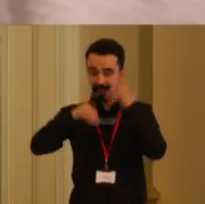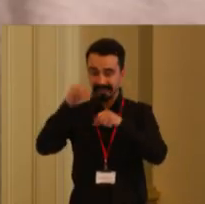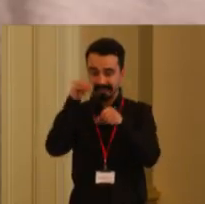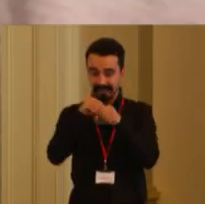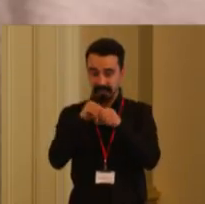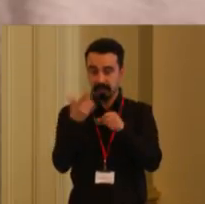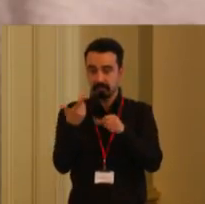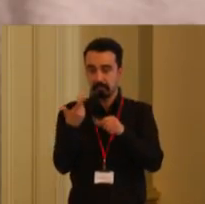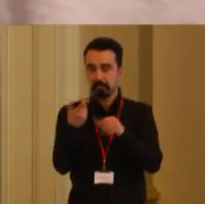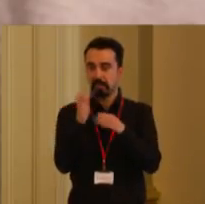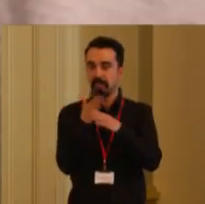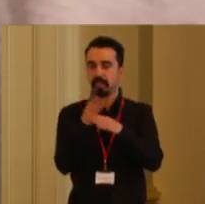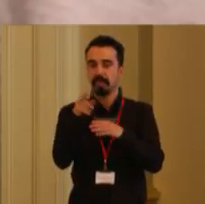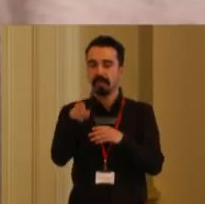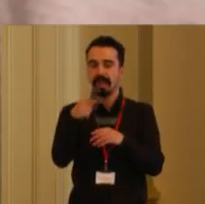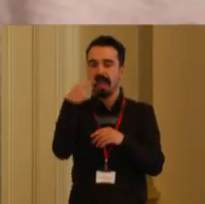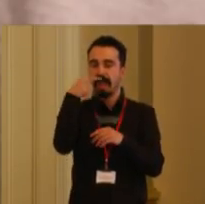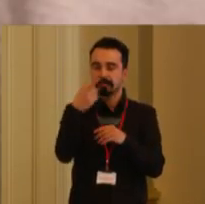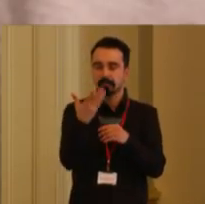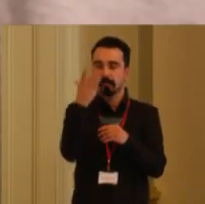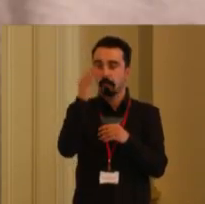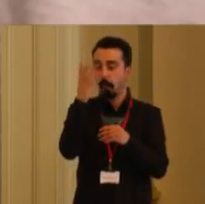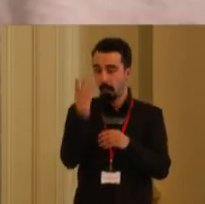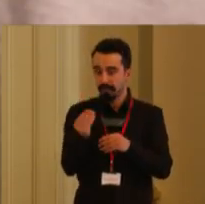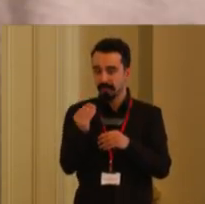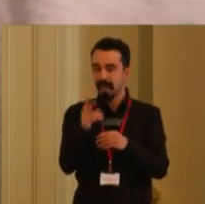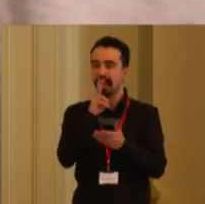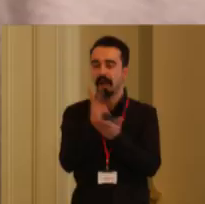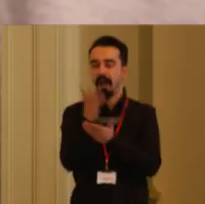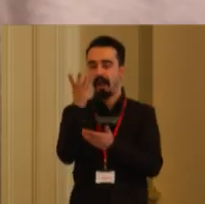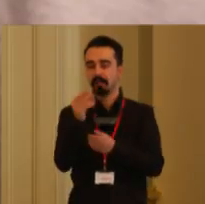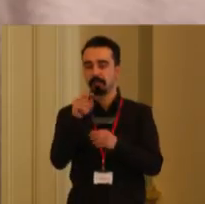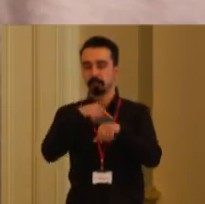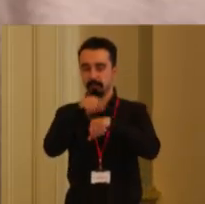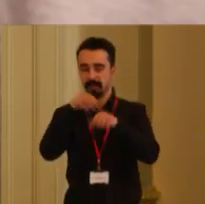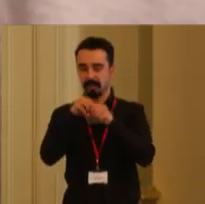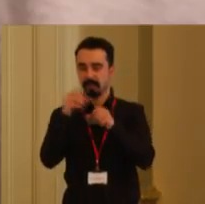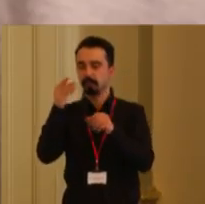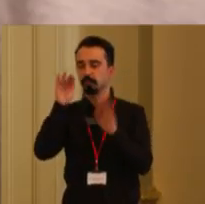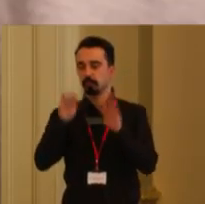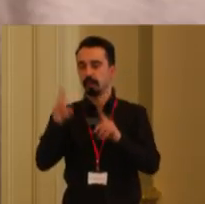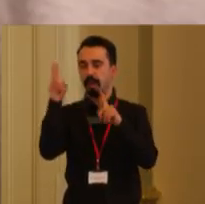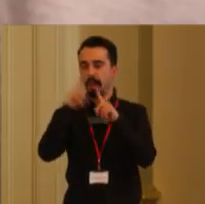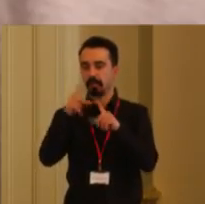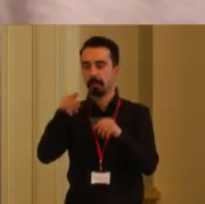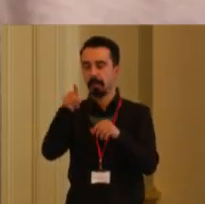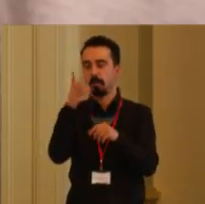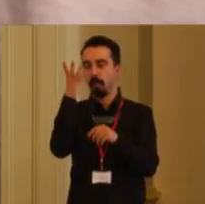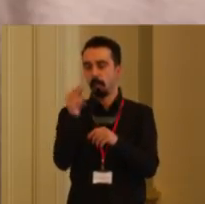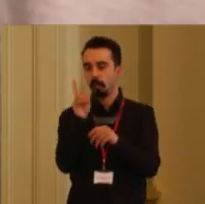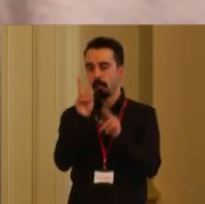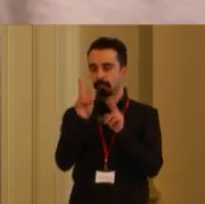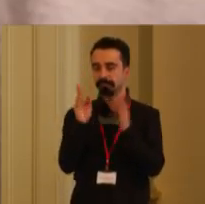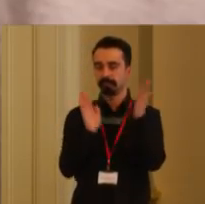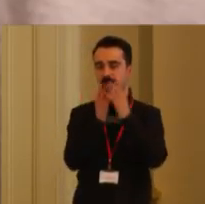But when you take a look at the participation, you see that participation is seen as ornamental. It's not really